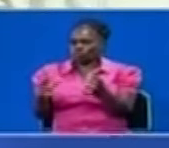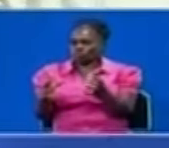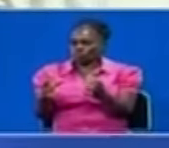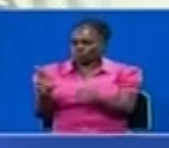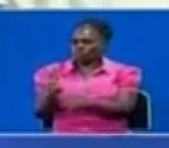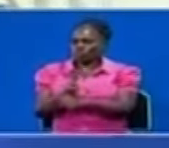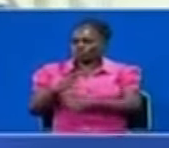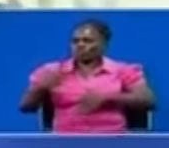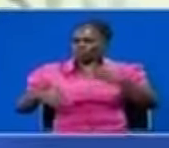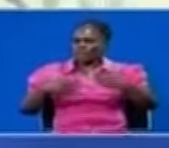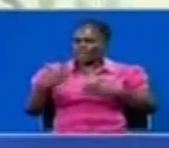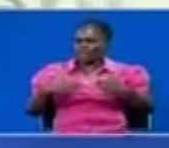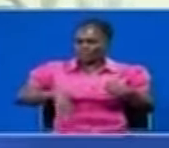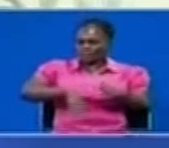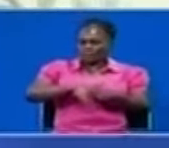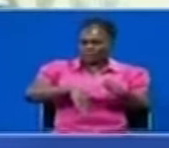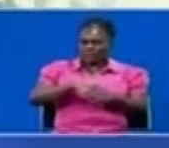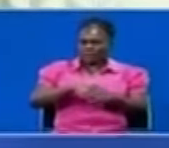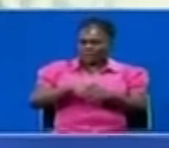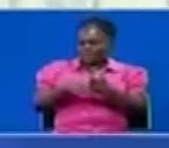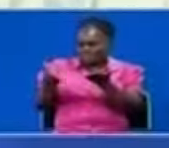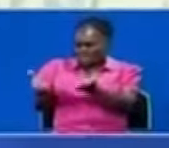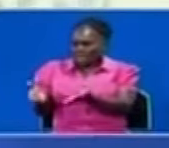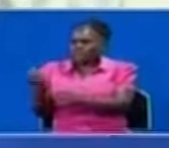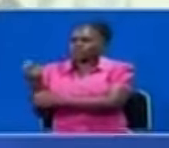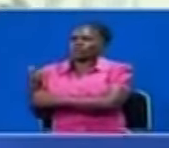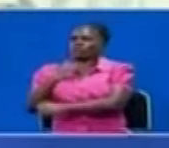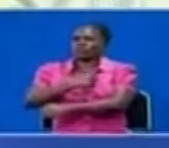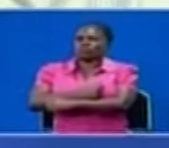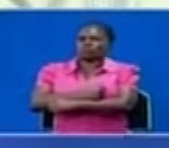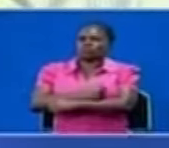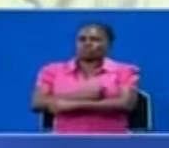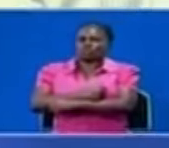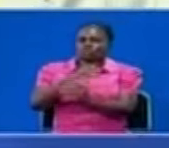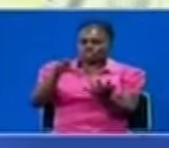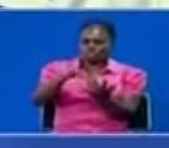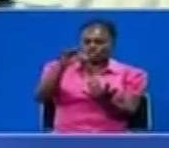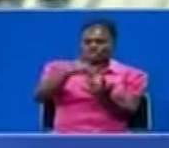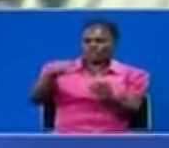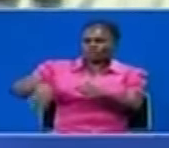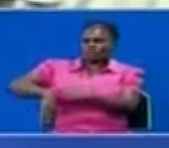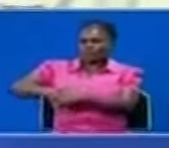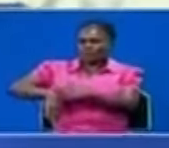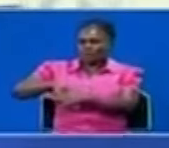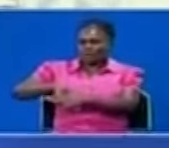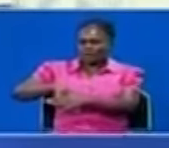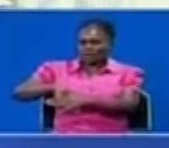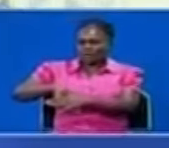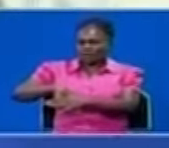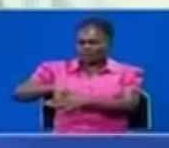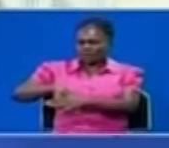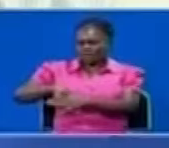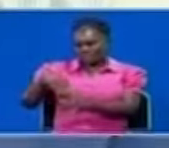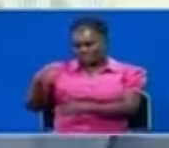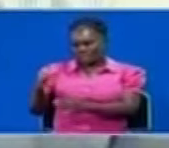train for football needs to be in a secondary school that has chosen football as one of the offerings. That